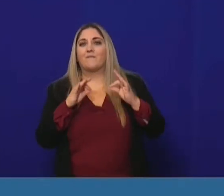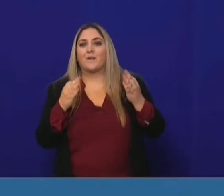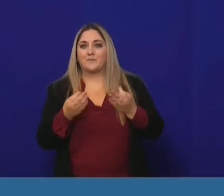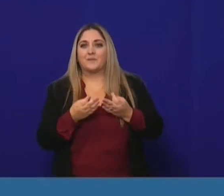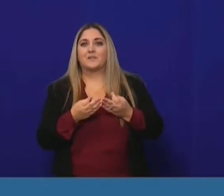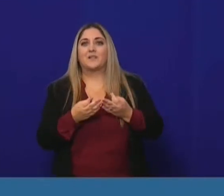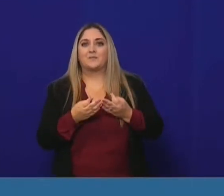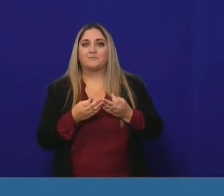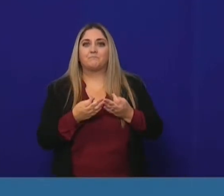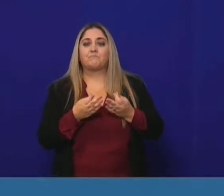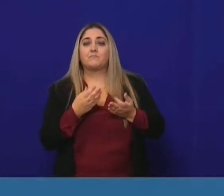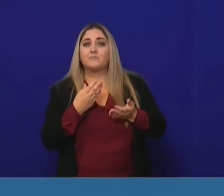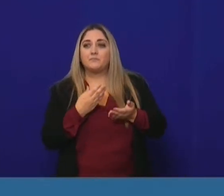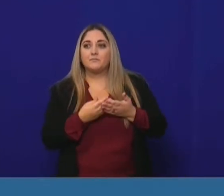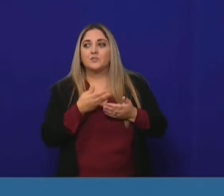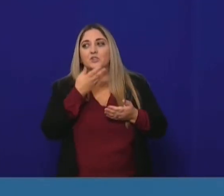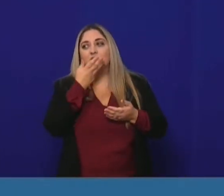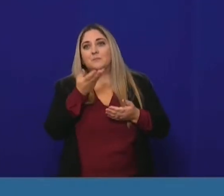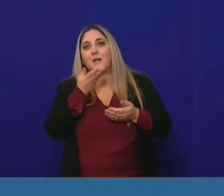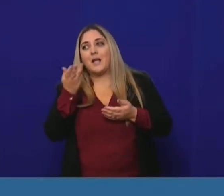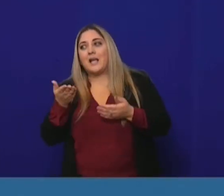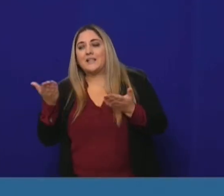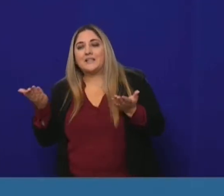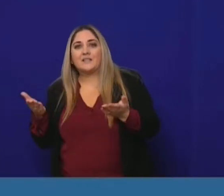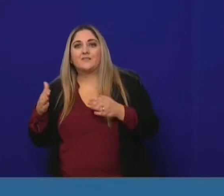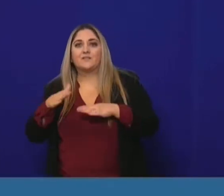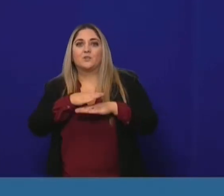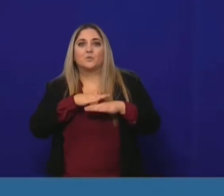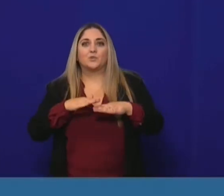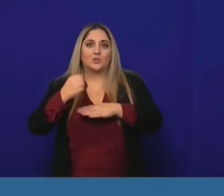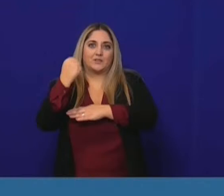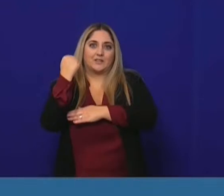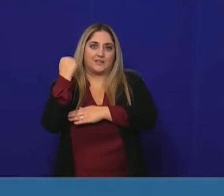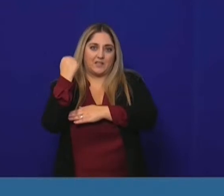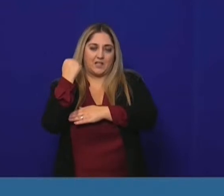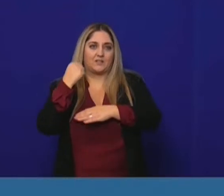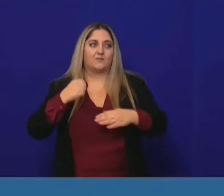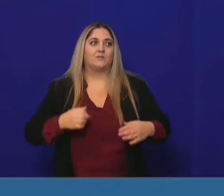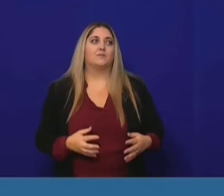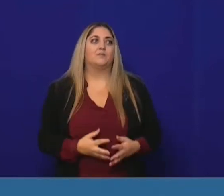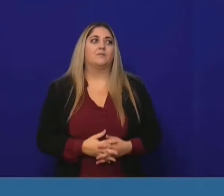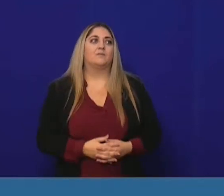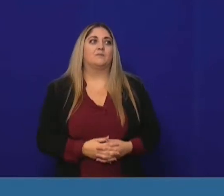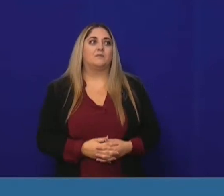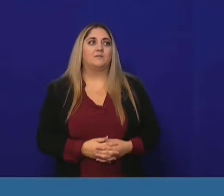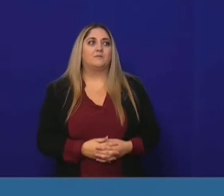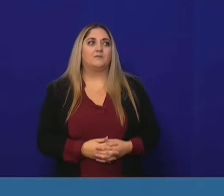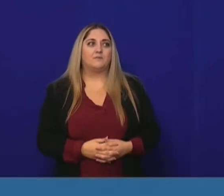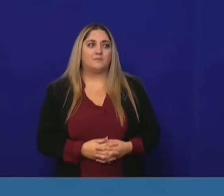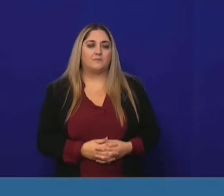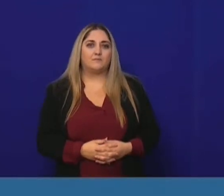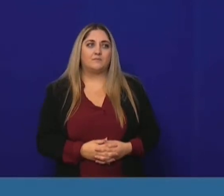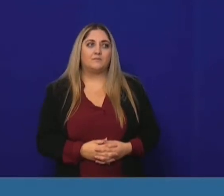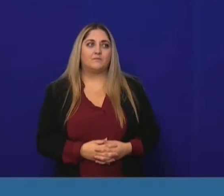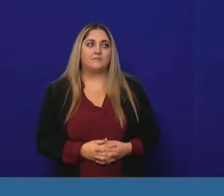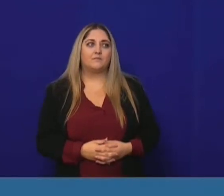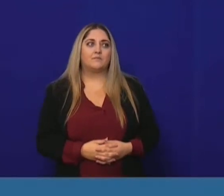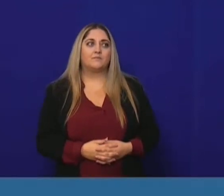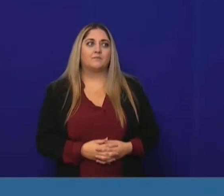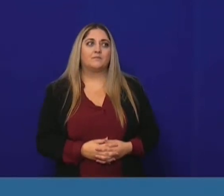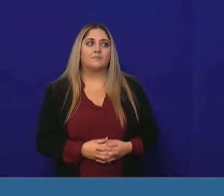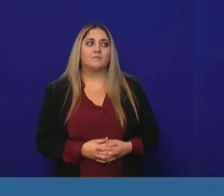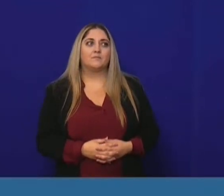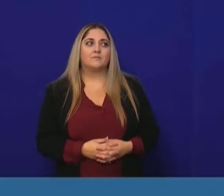jirgwardaw ukoll li tuhom x'inhija s-sitwazzjoni ta' saħħa ta' dawn il-persuni li qegħdin pożittivi hemmhekk.